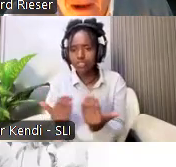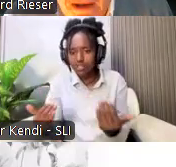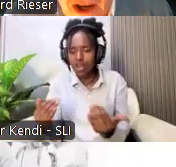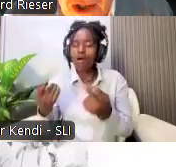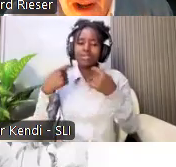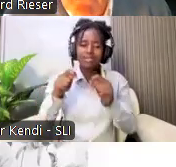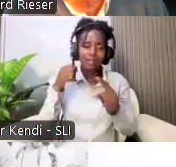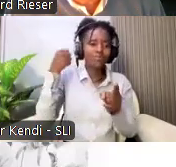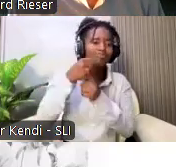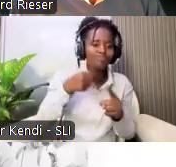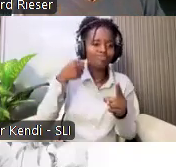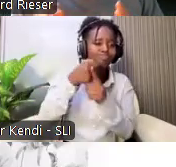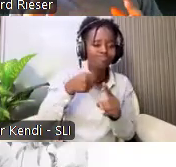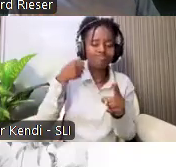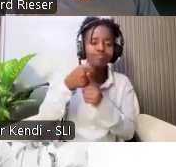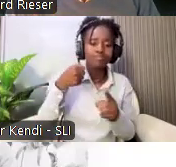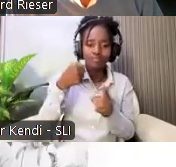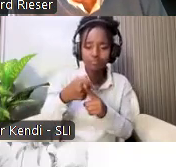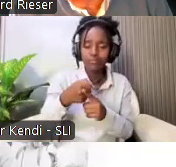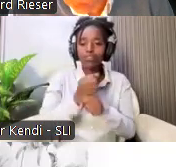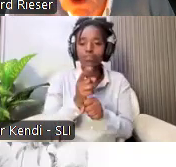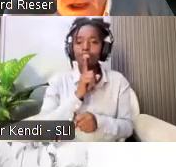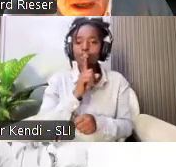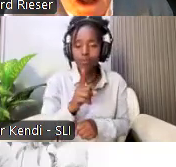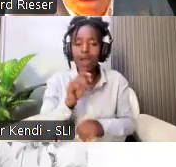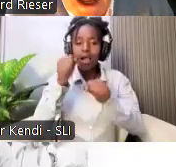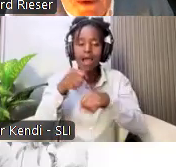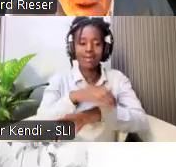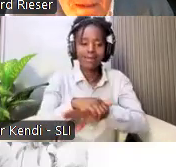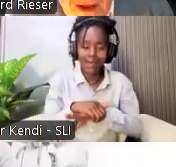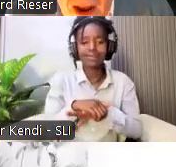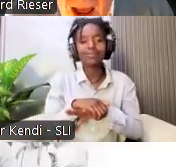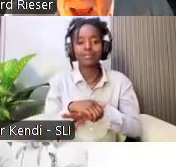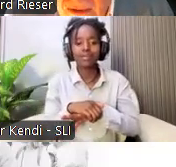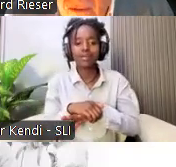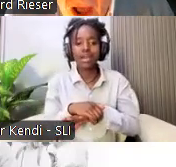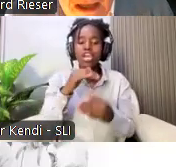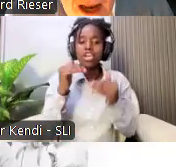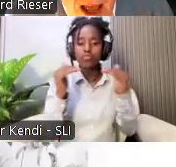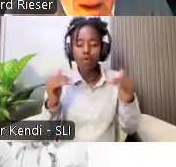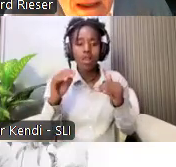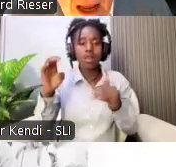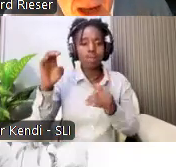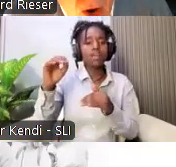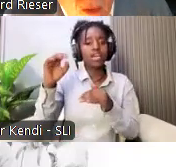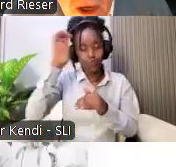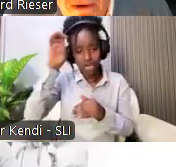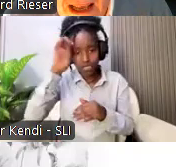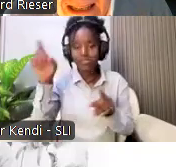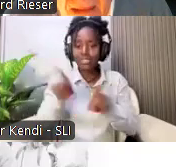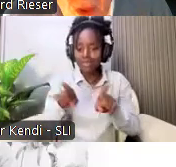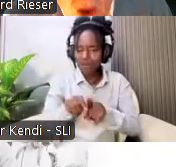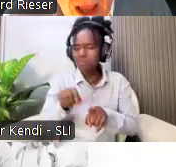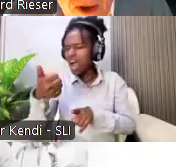really the motivation, and right from the late 60s onwards, disabled people and their allies were rising up and saying, no, we